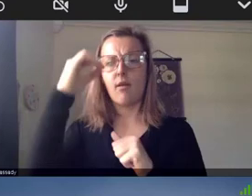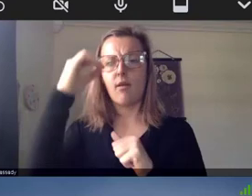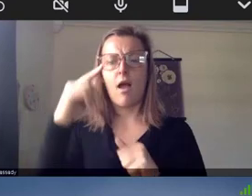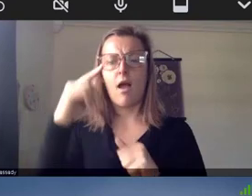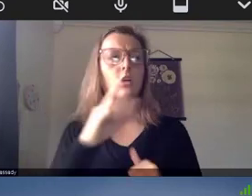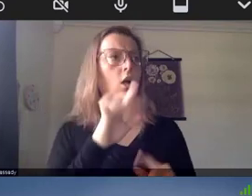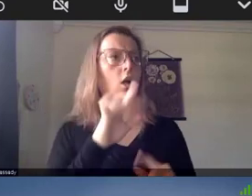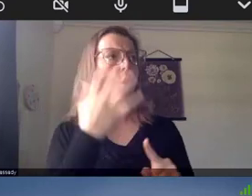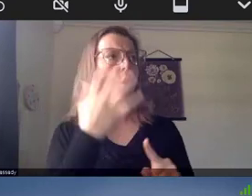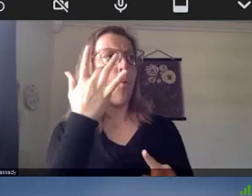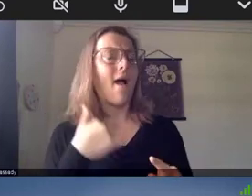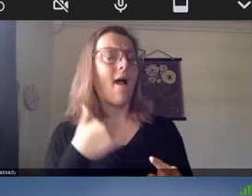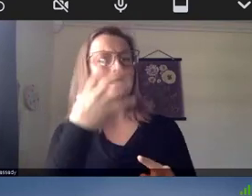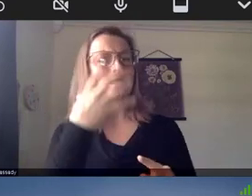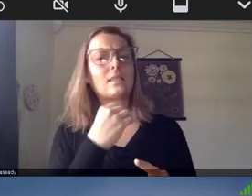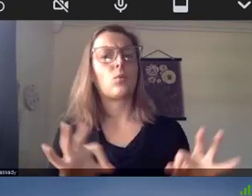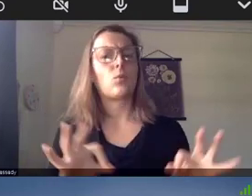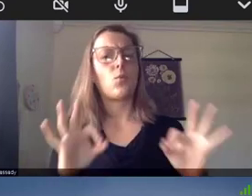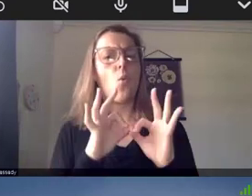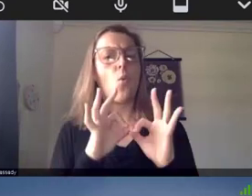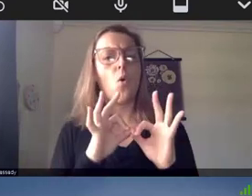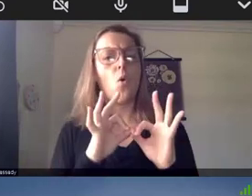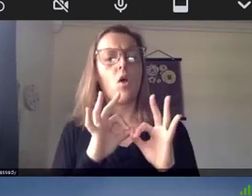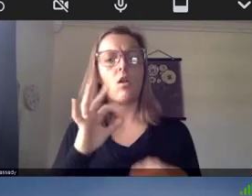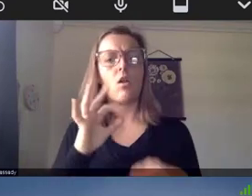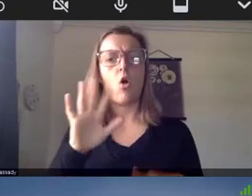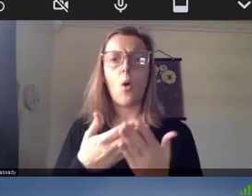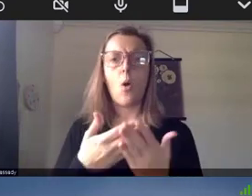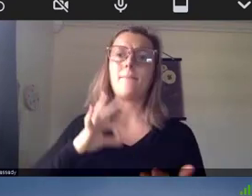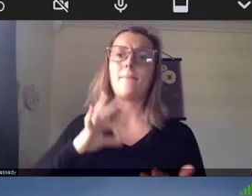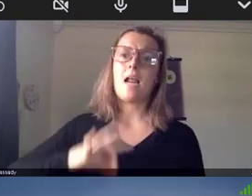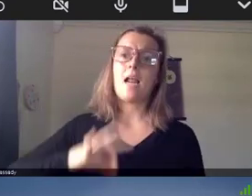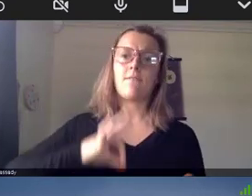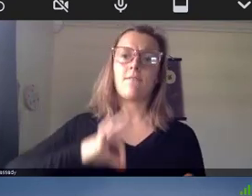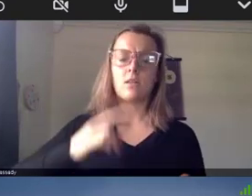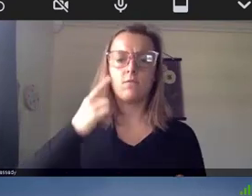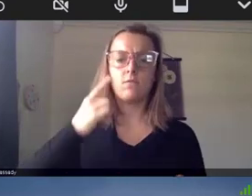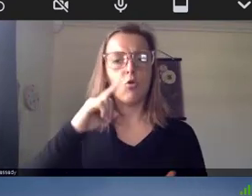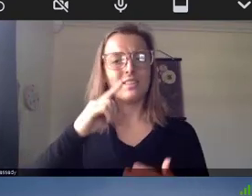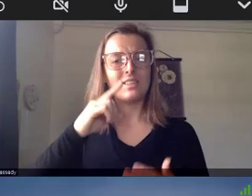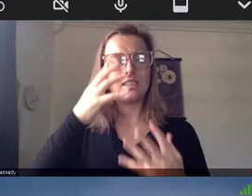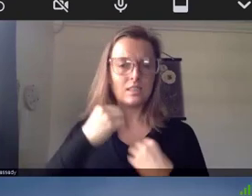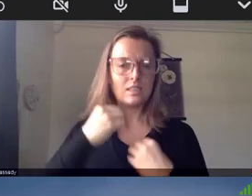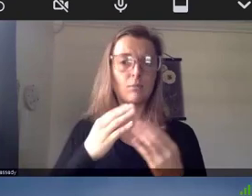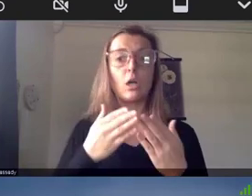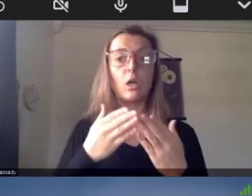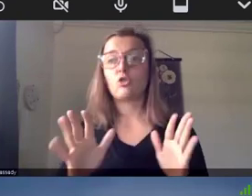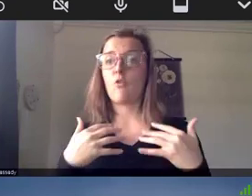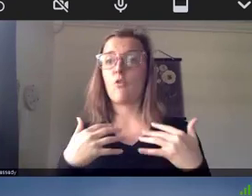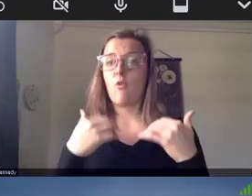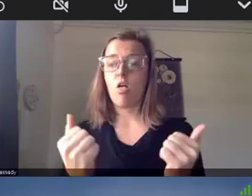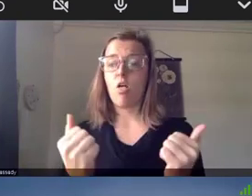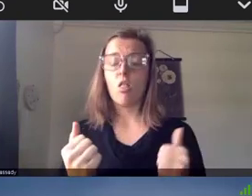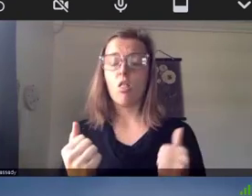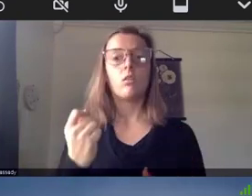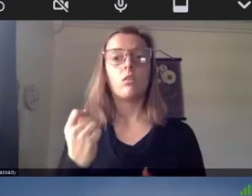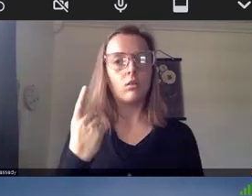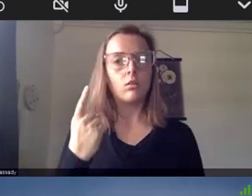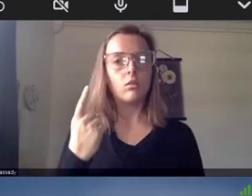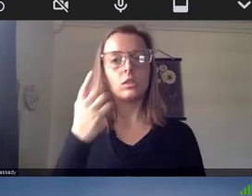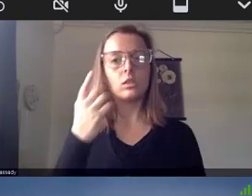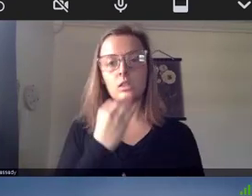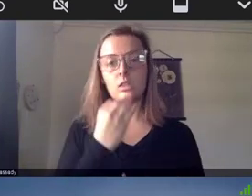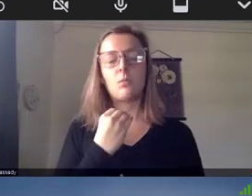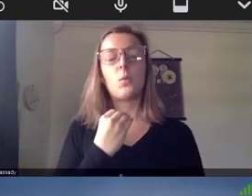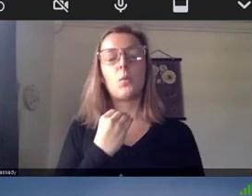brain of sleeping and also just your general health. So sleeping is super, super important. So I hope that as you're ending the term and